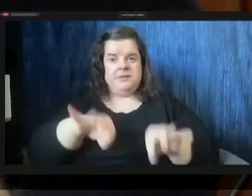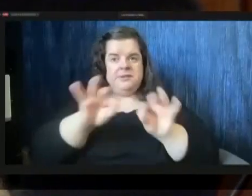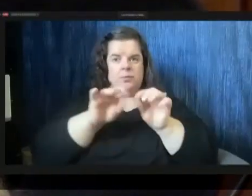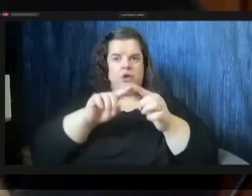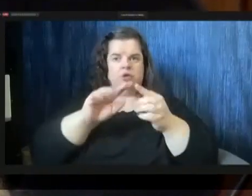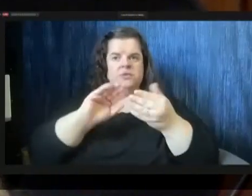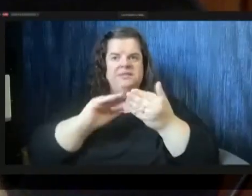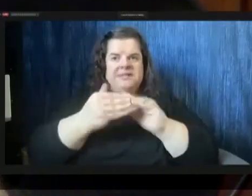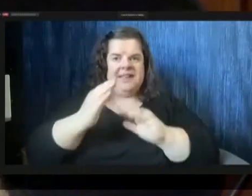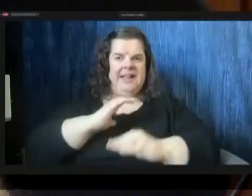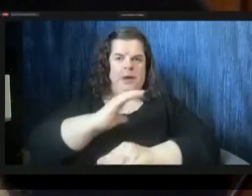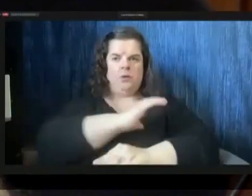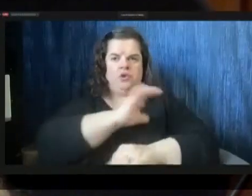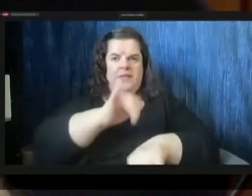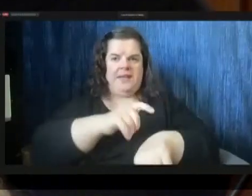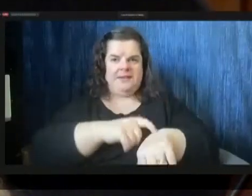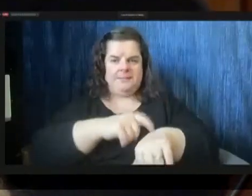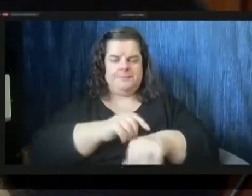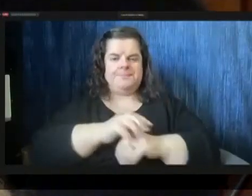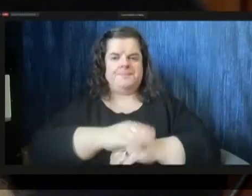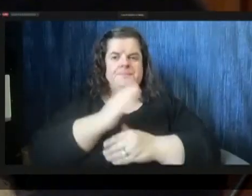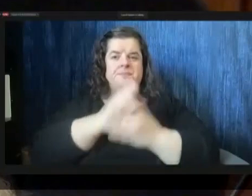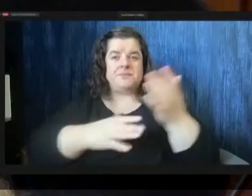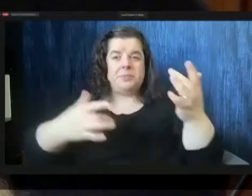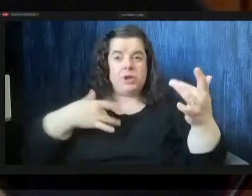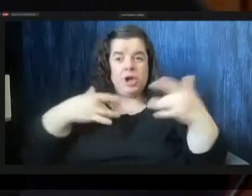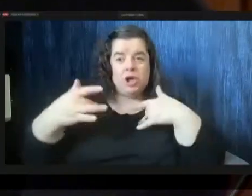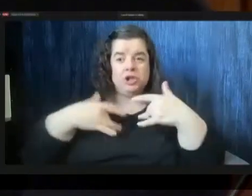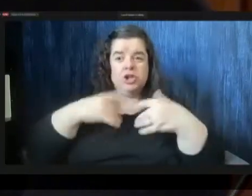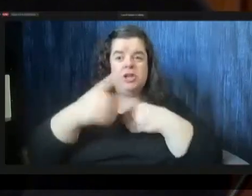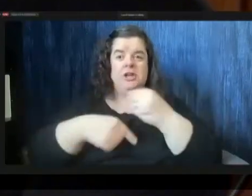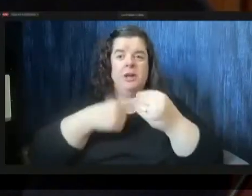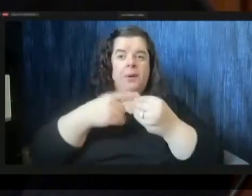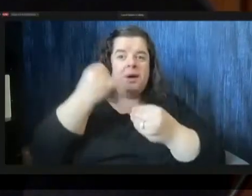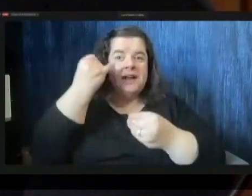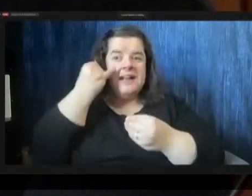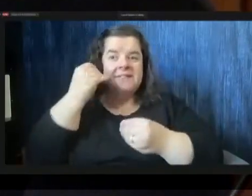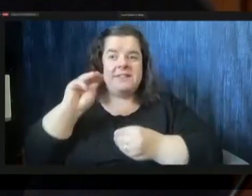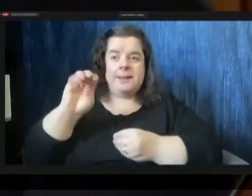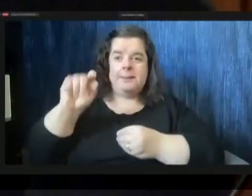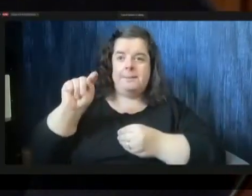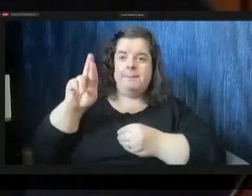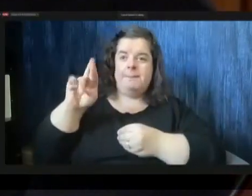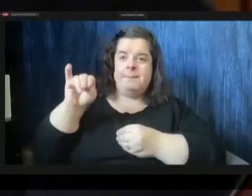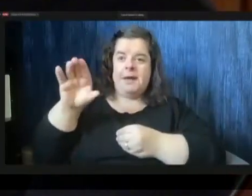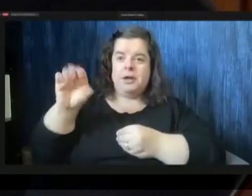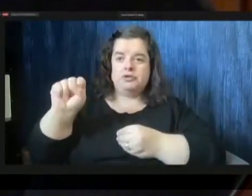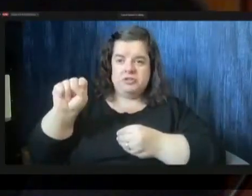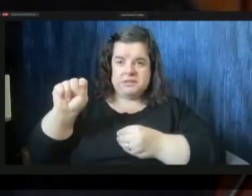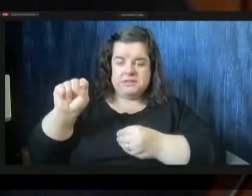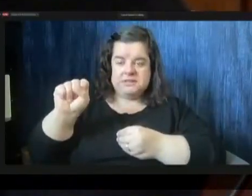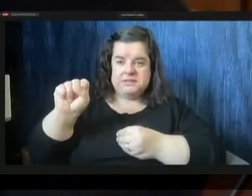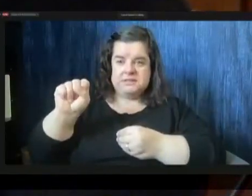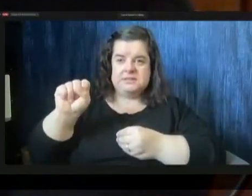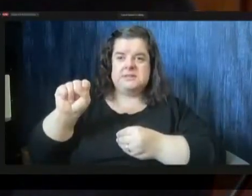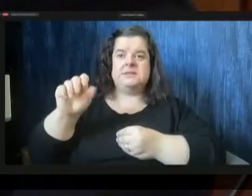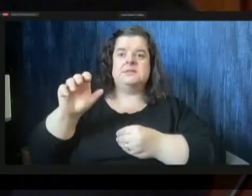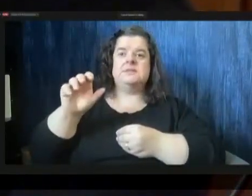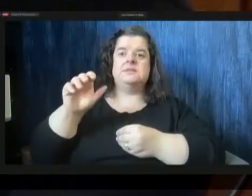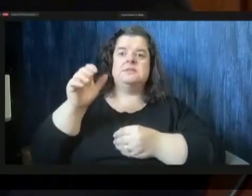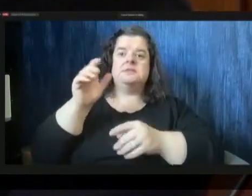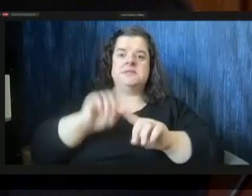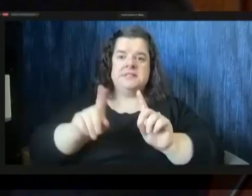at the time. We had some concerns about whether or not the metrics by which organizations had to meet